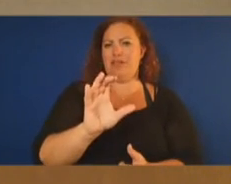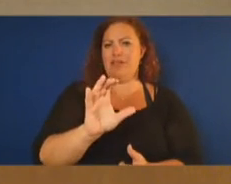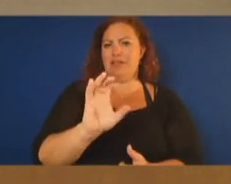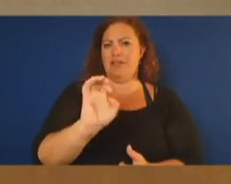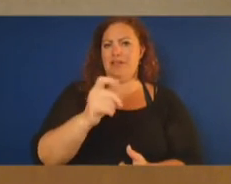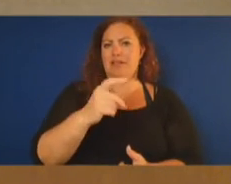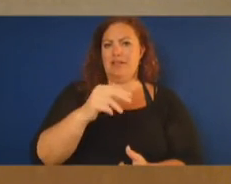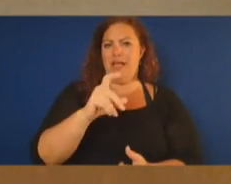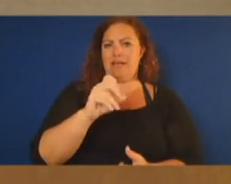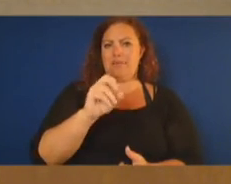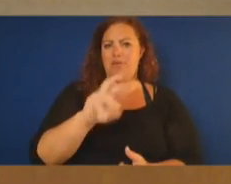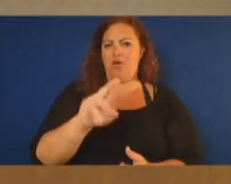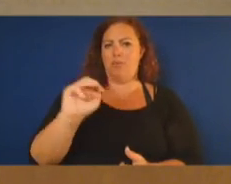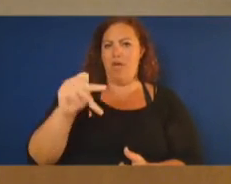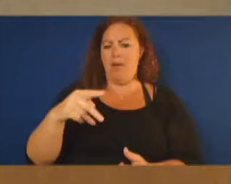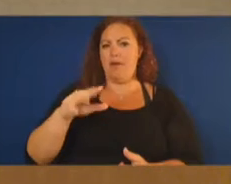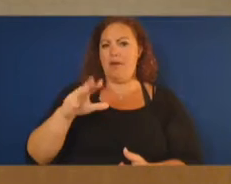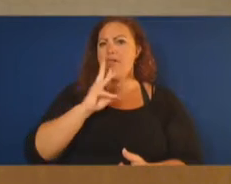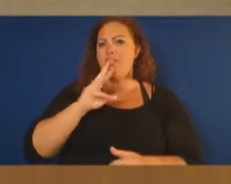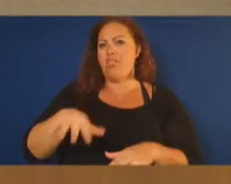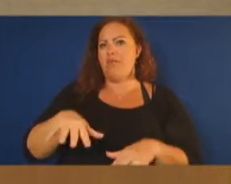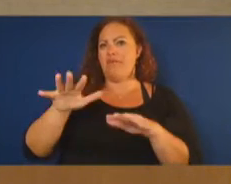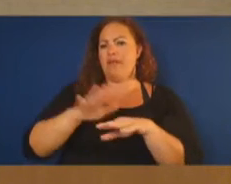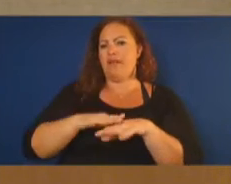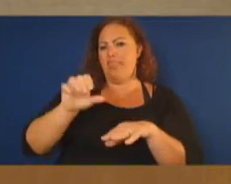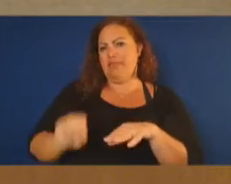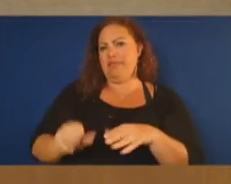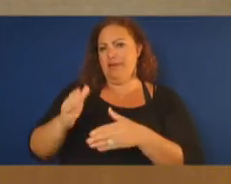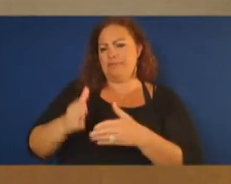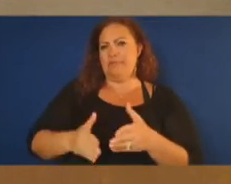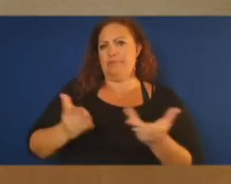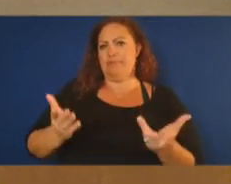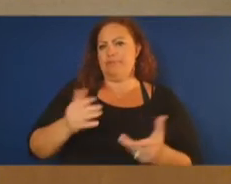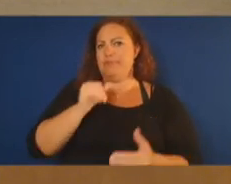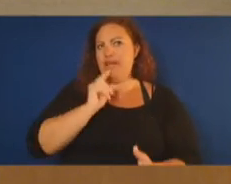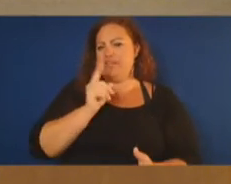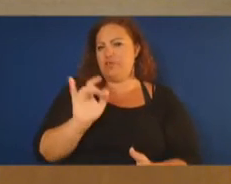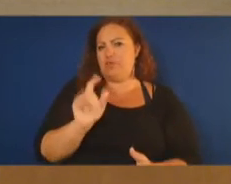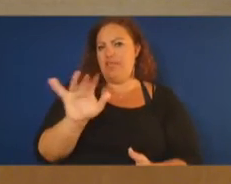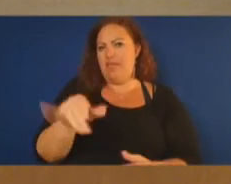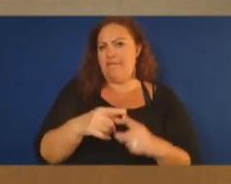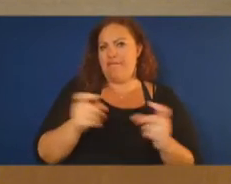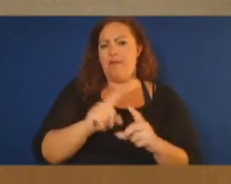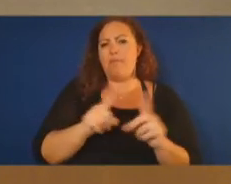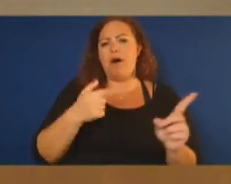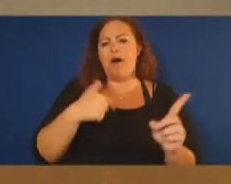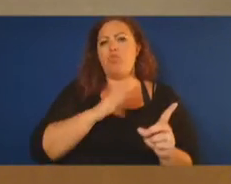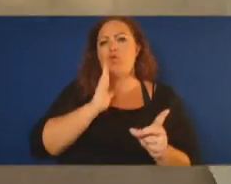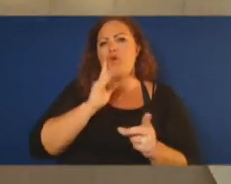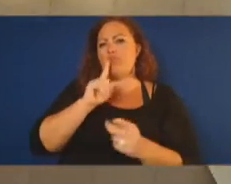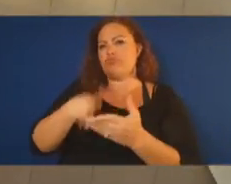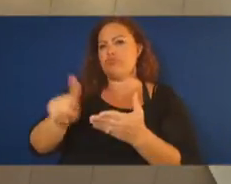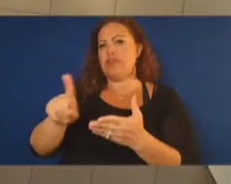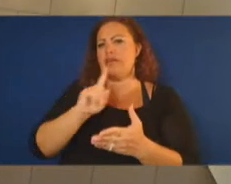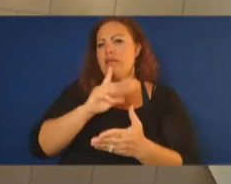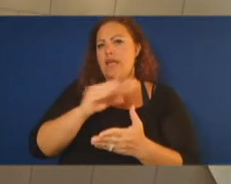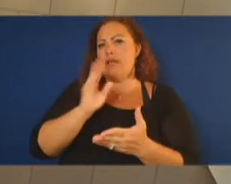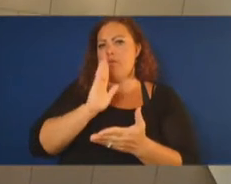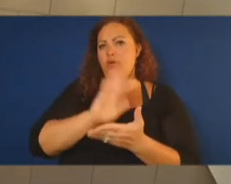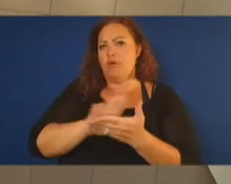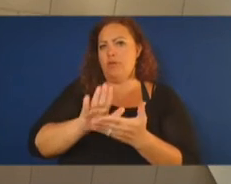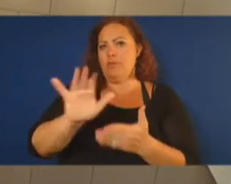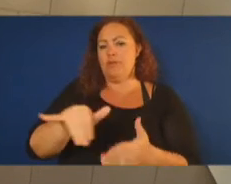is actually on the south side of i485 so again not sure where that uh would have come from but we'll get it looked at and get it cleaned up thank you